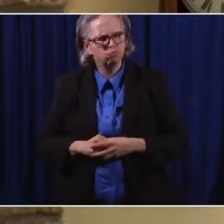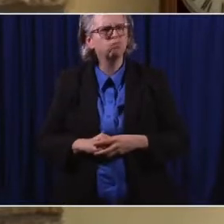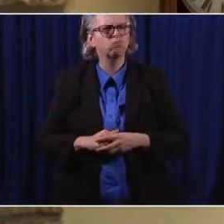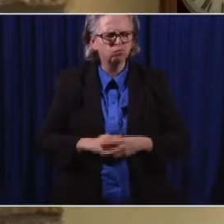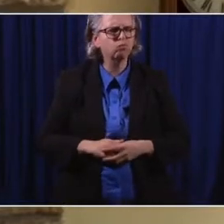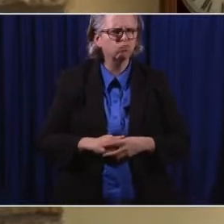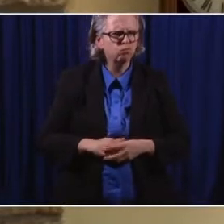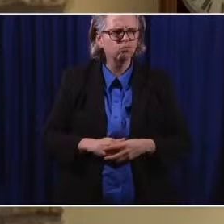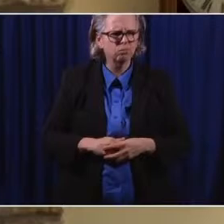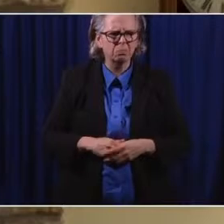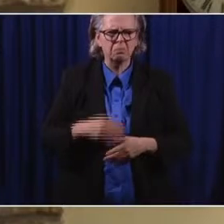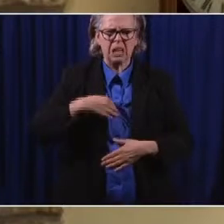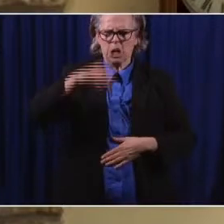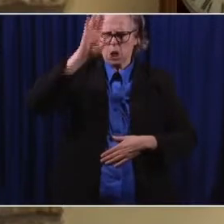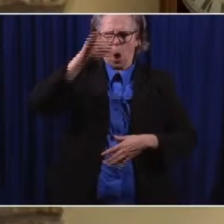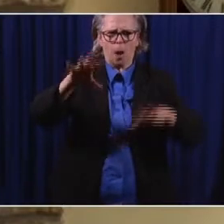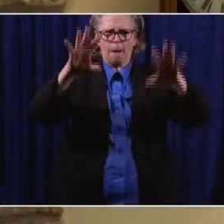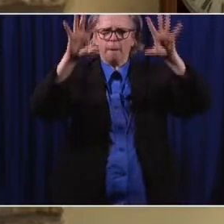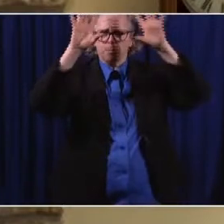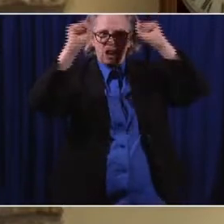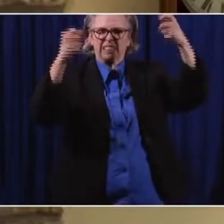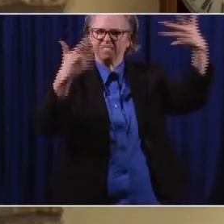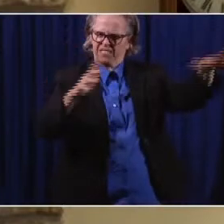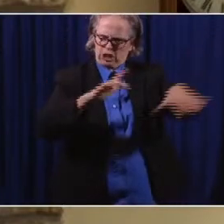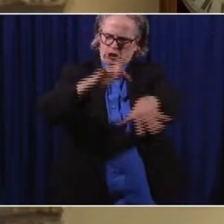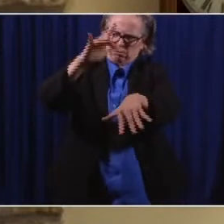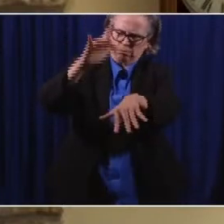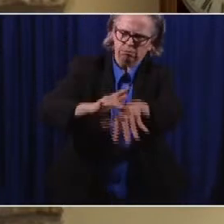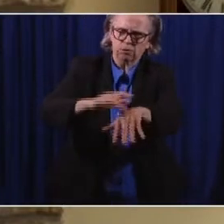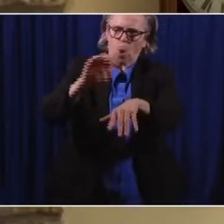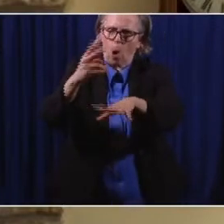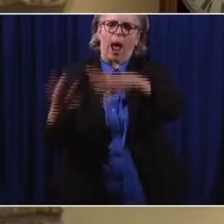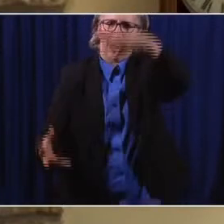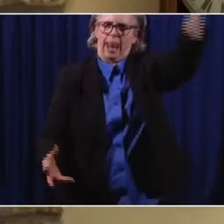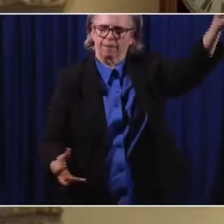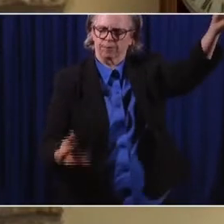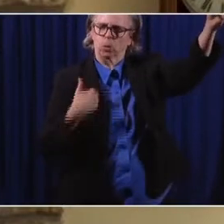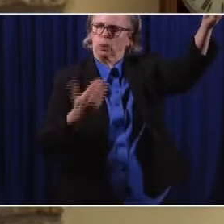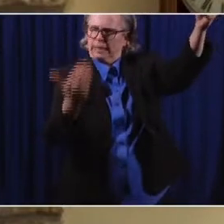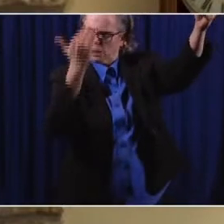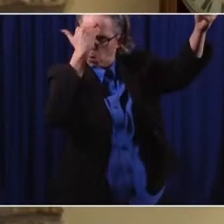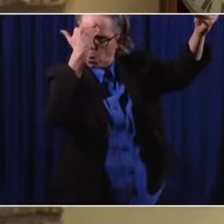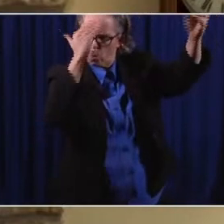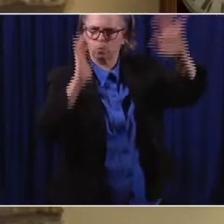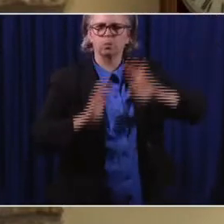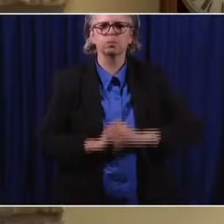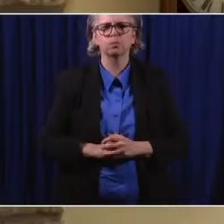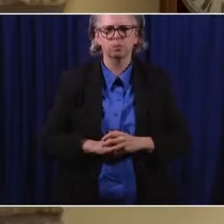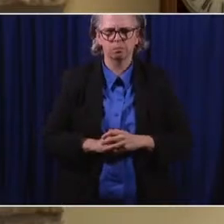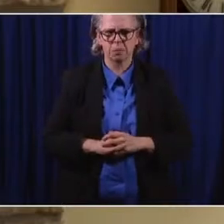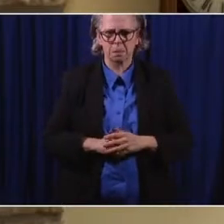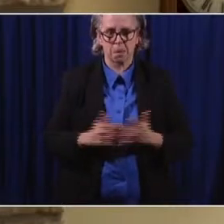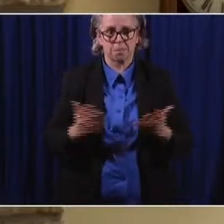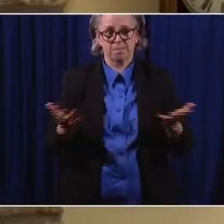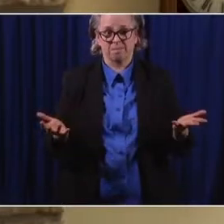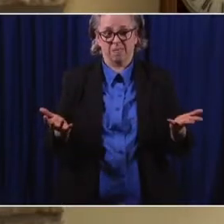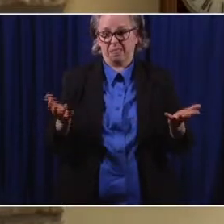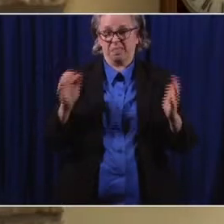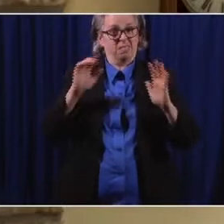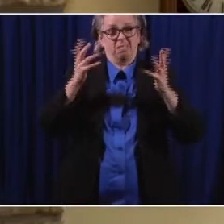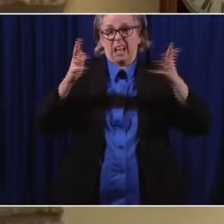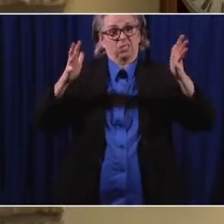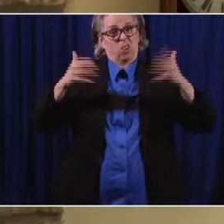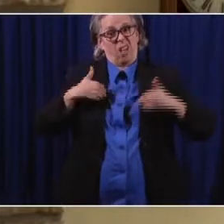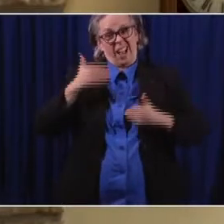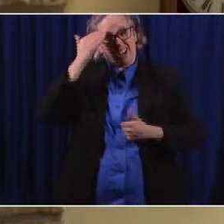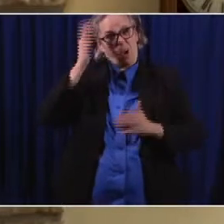in and the president leaving. So, and that's really the extent of my knowledge of